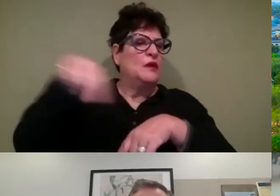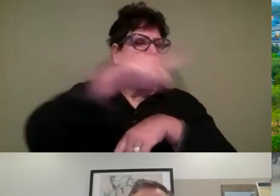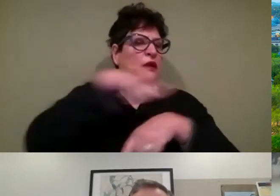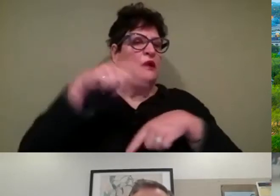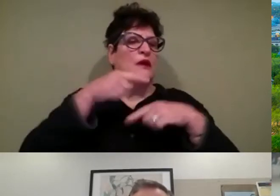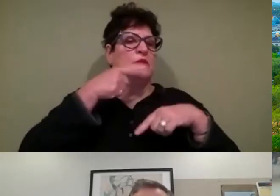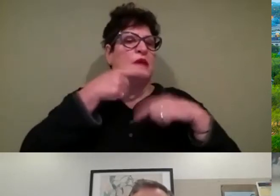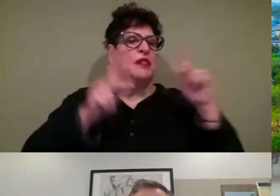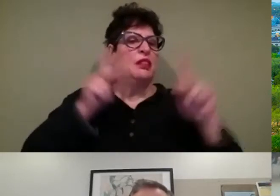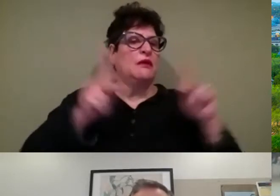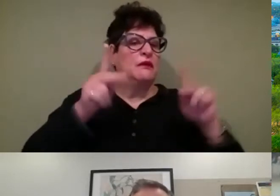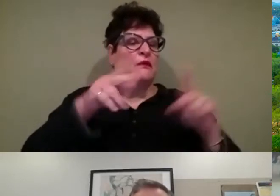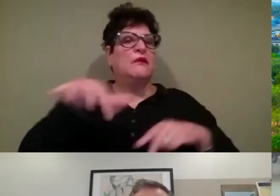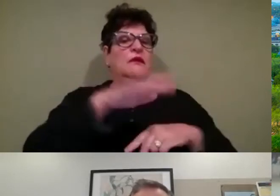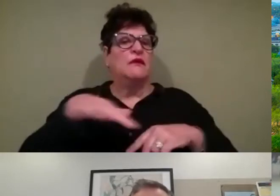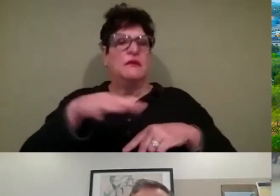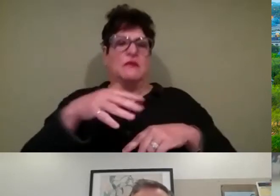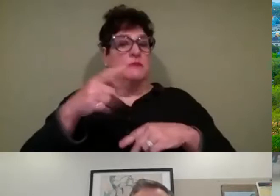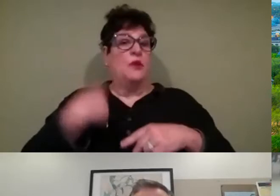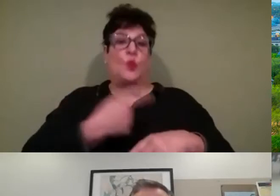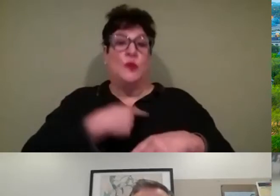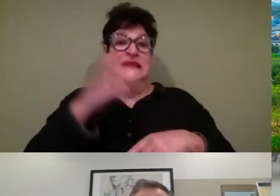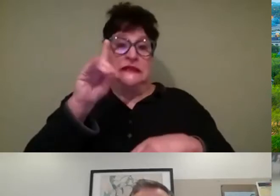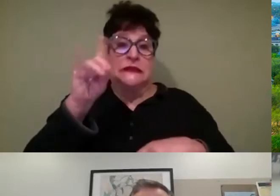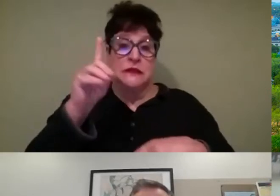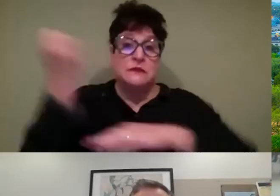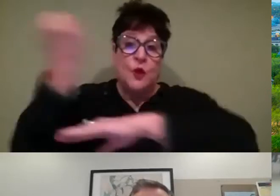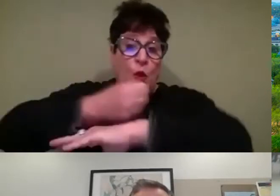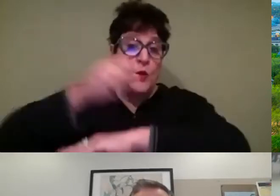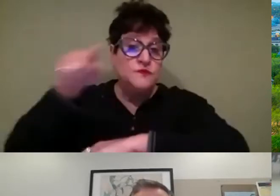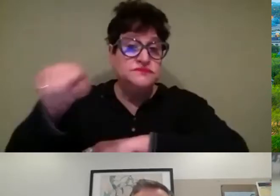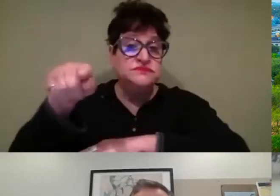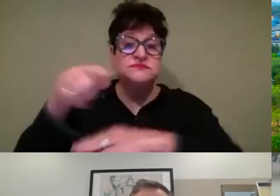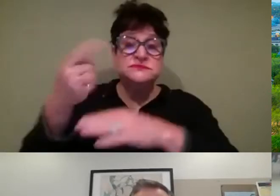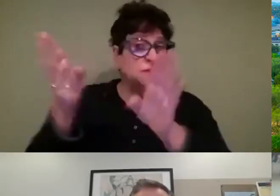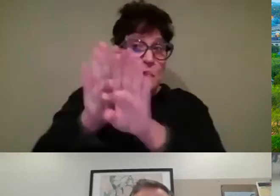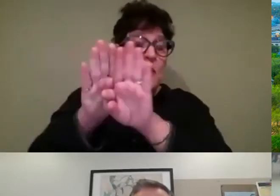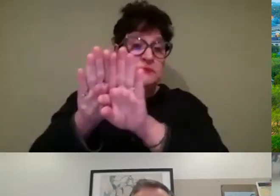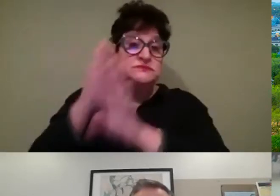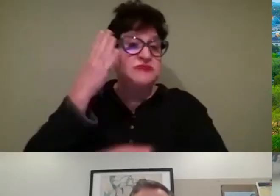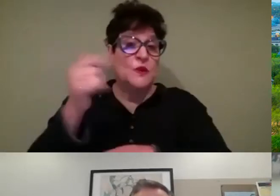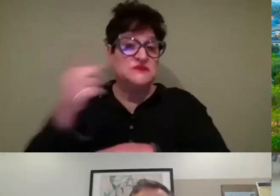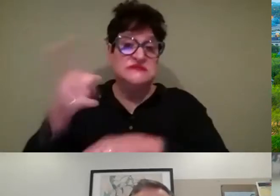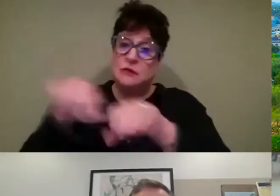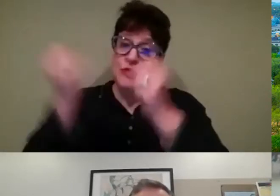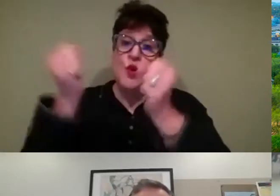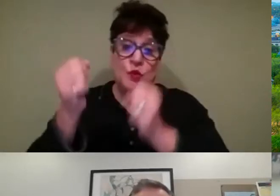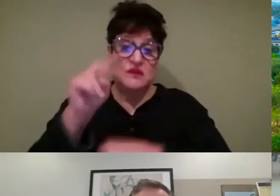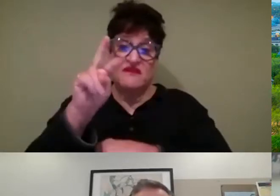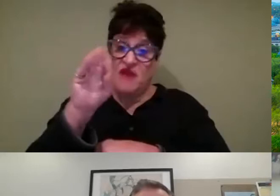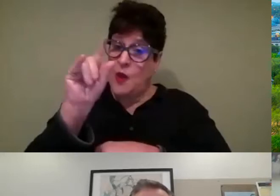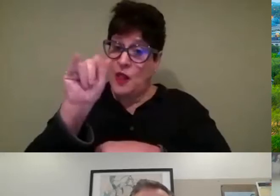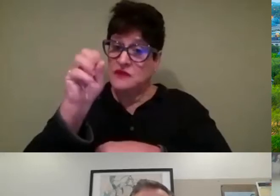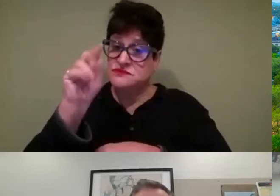certainly closed establishments for a number of violations. All right. I'd love to get that list.